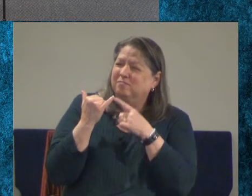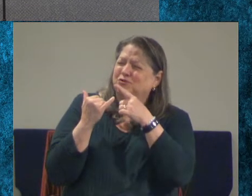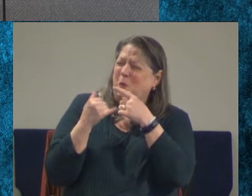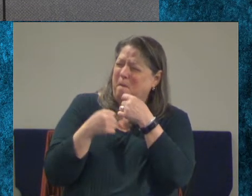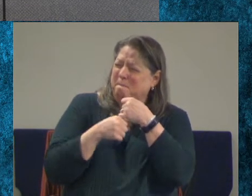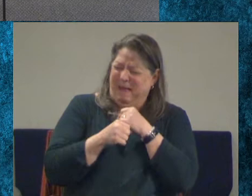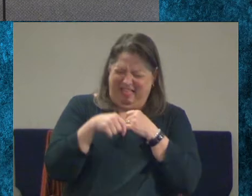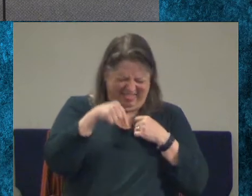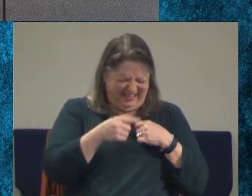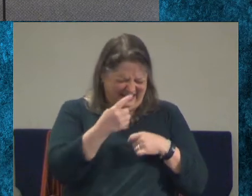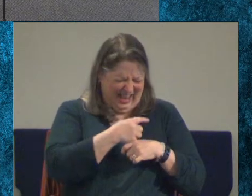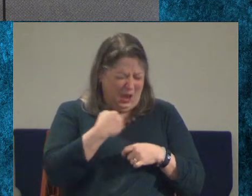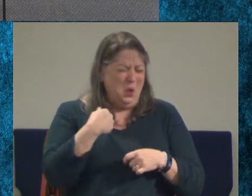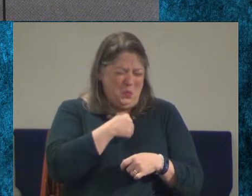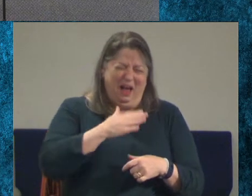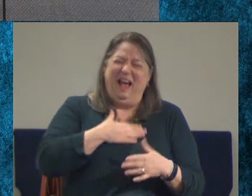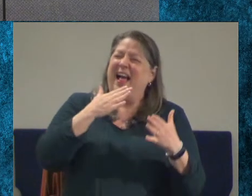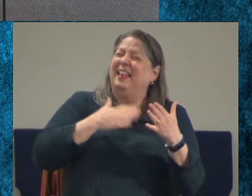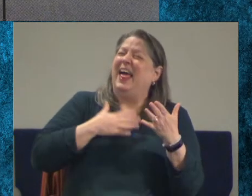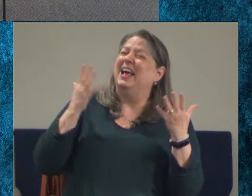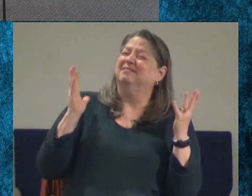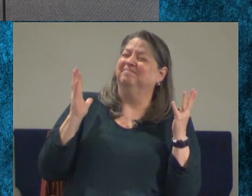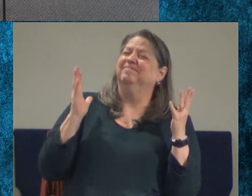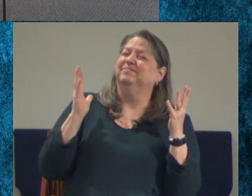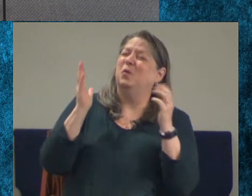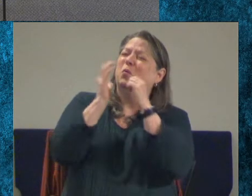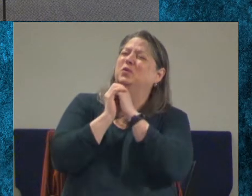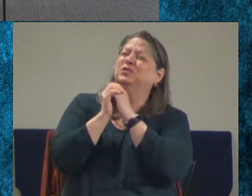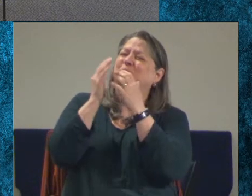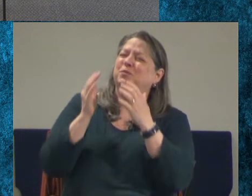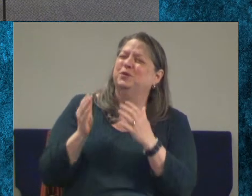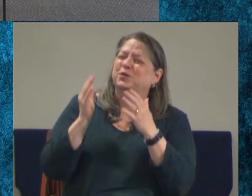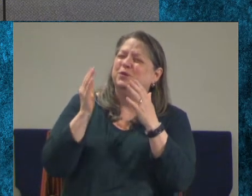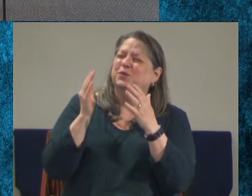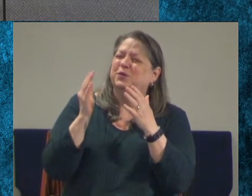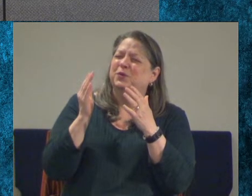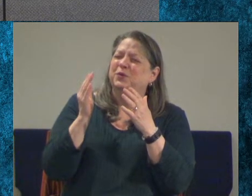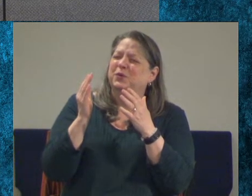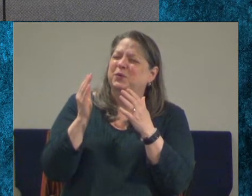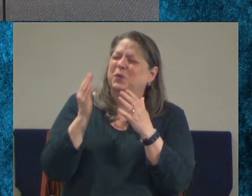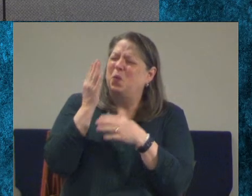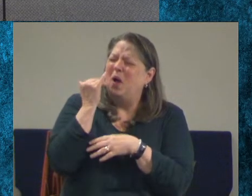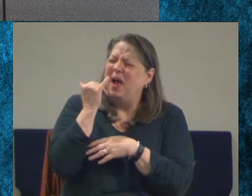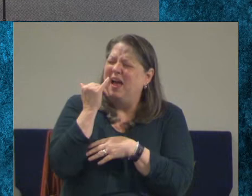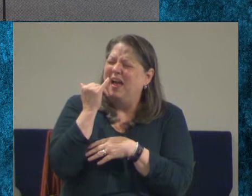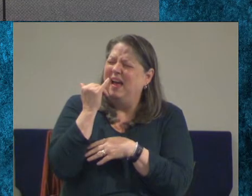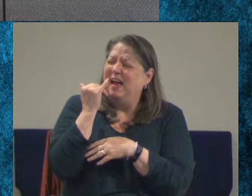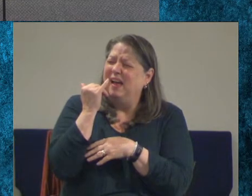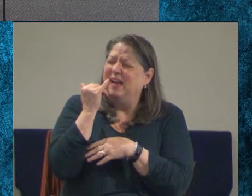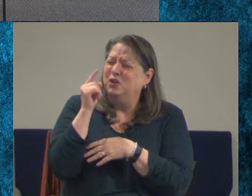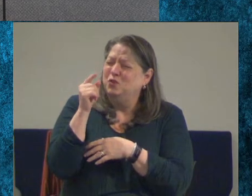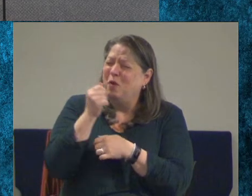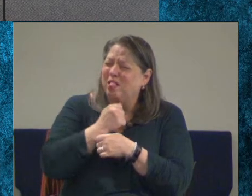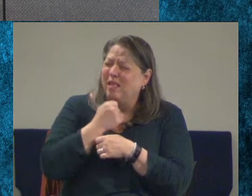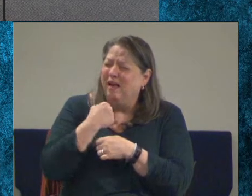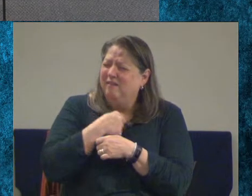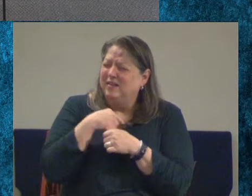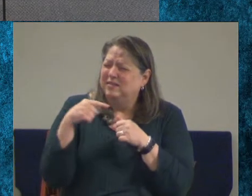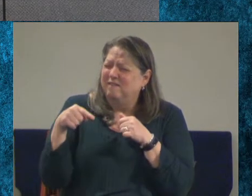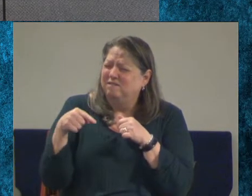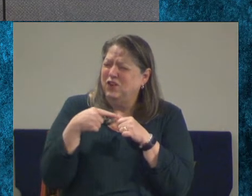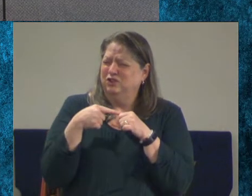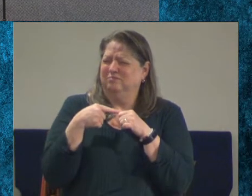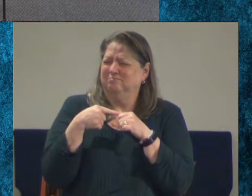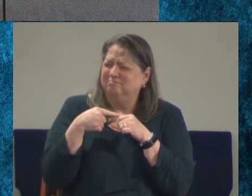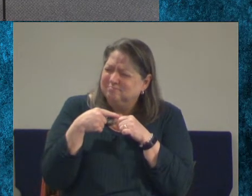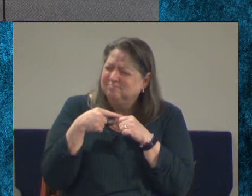shall be glad. We worship you because you've first loved us. And Father, I can't